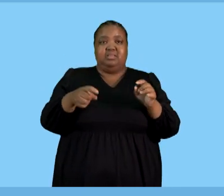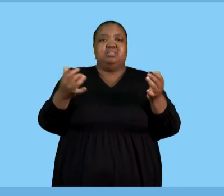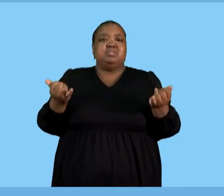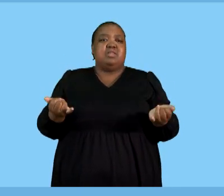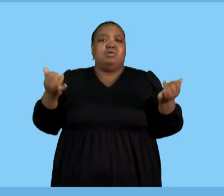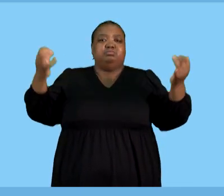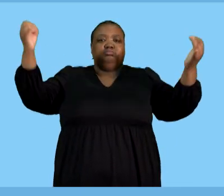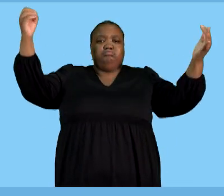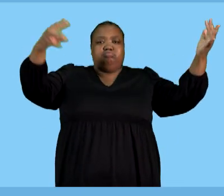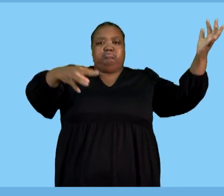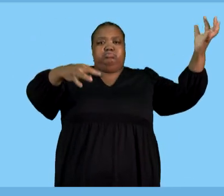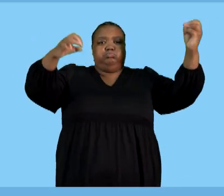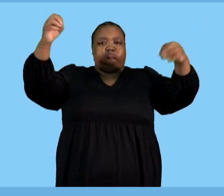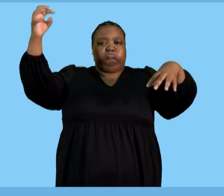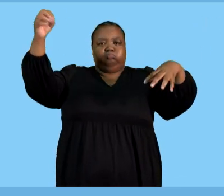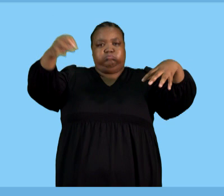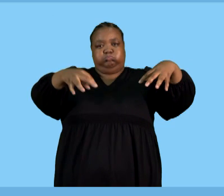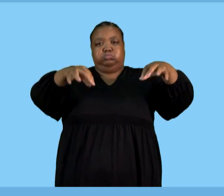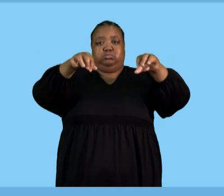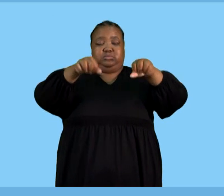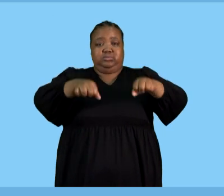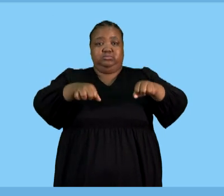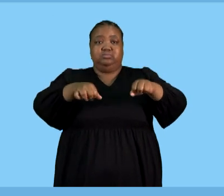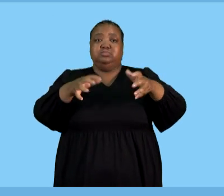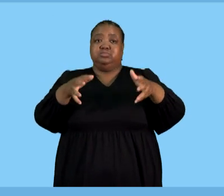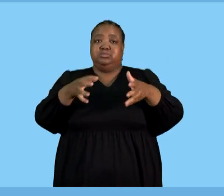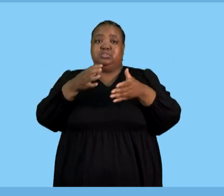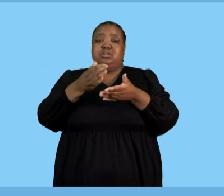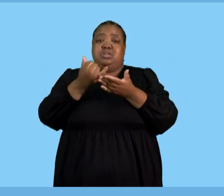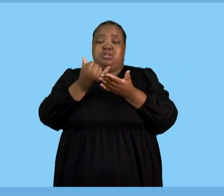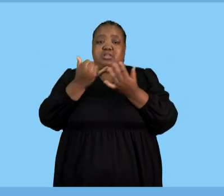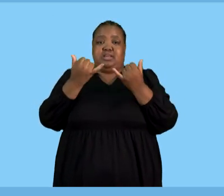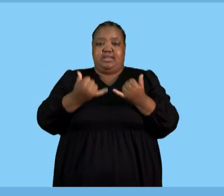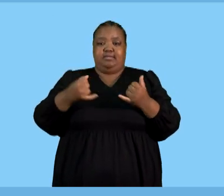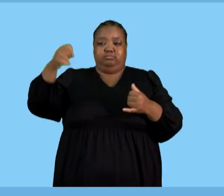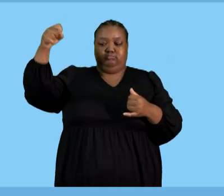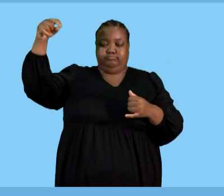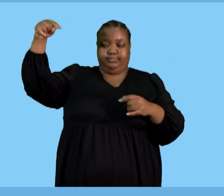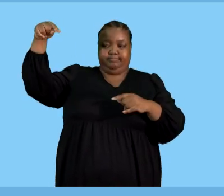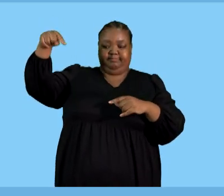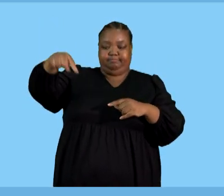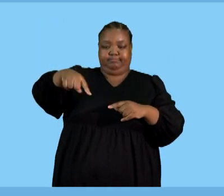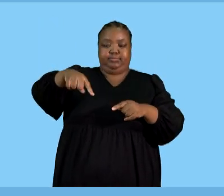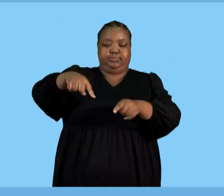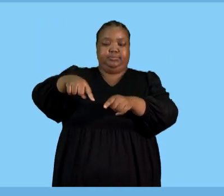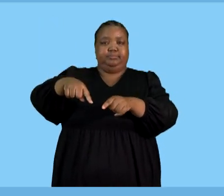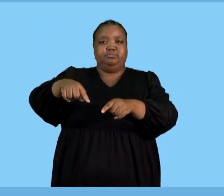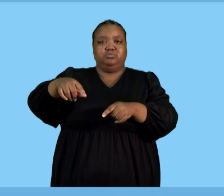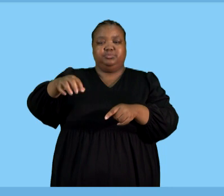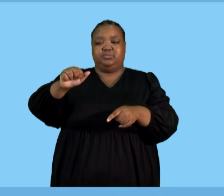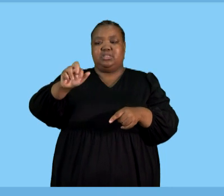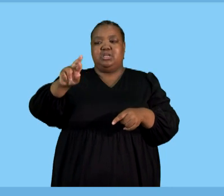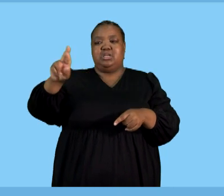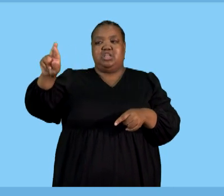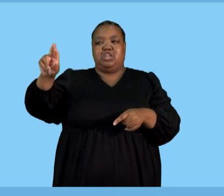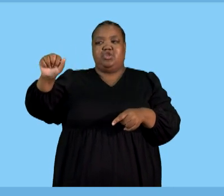source. And remember, if the light is coming from the source, it needs to be shown by the arrowhead to show the direction. So